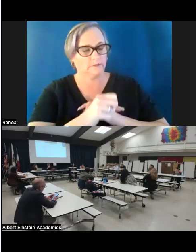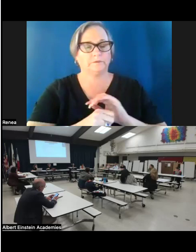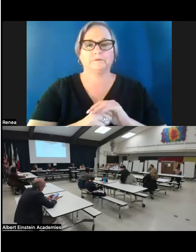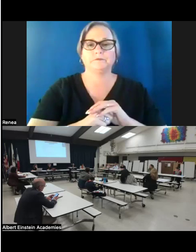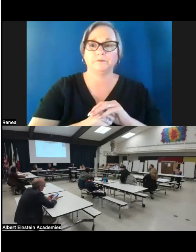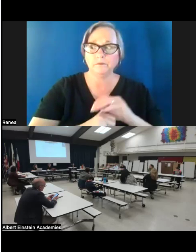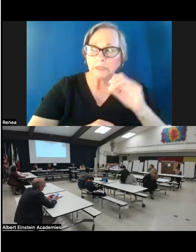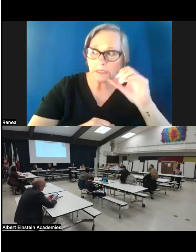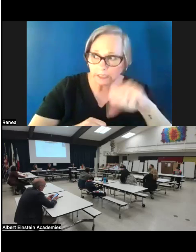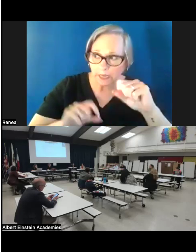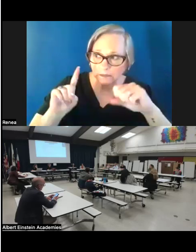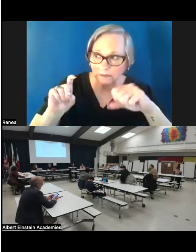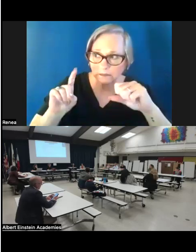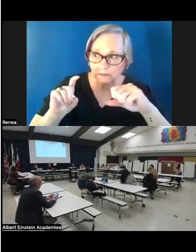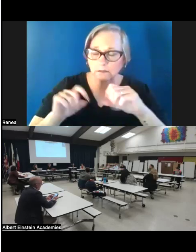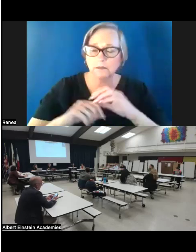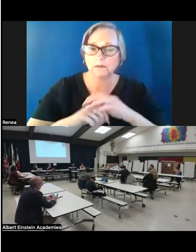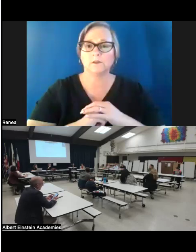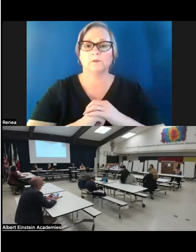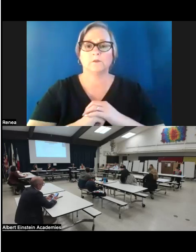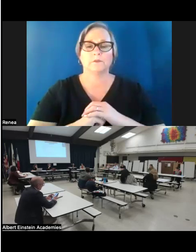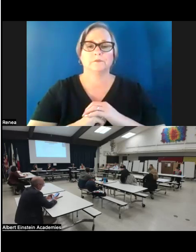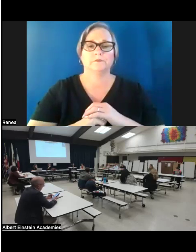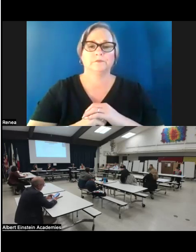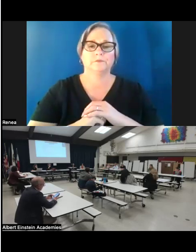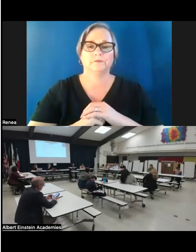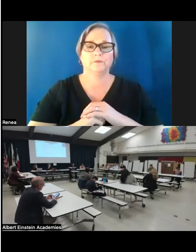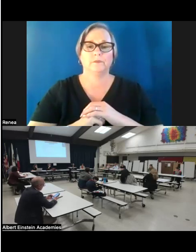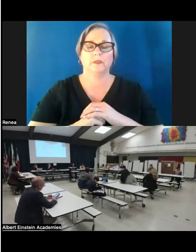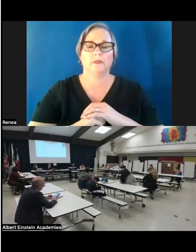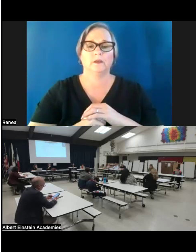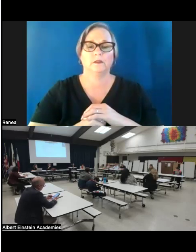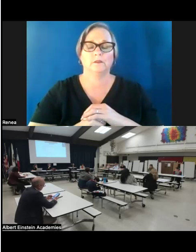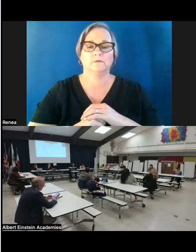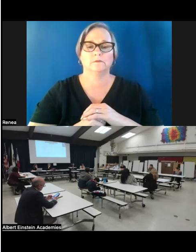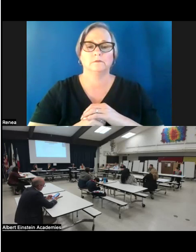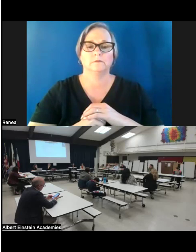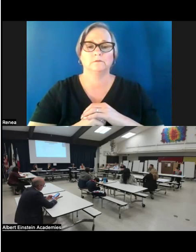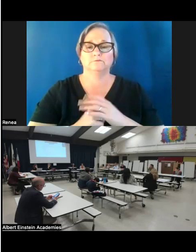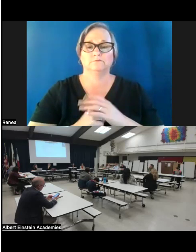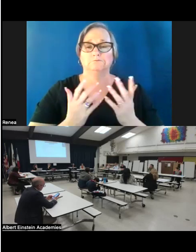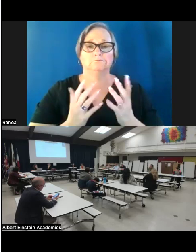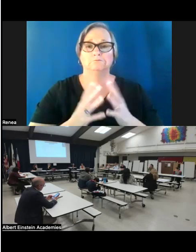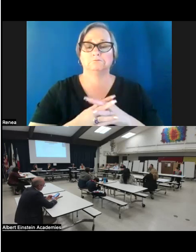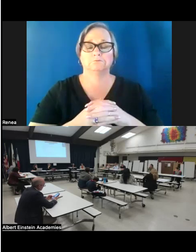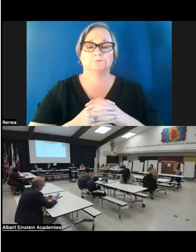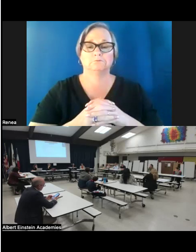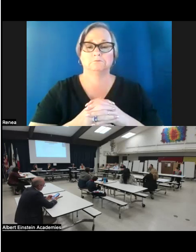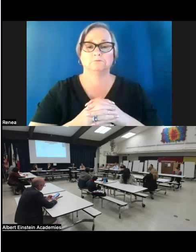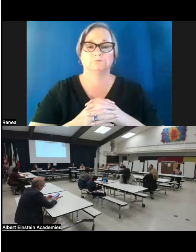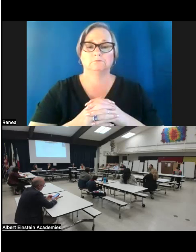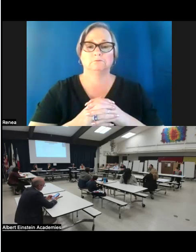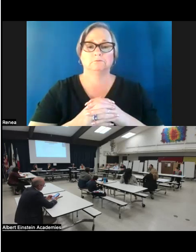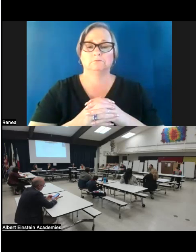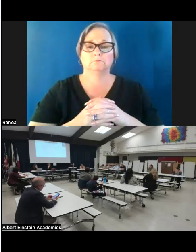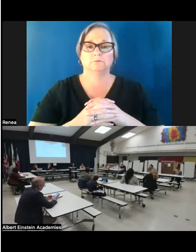Yes. Did you are? Yes. Right. Matt? Yes. SGP?